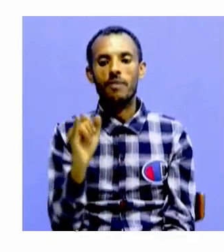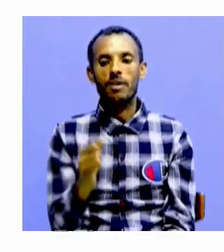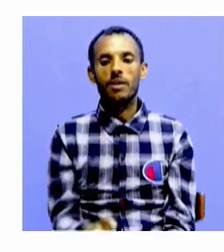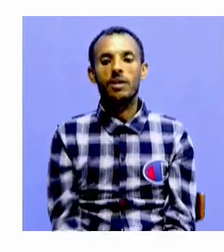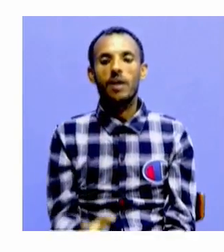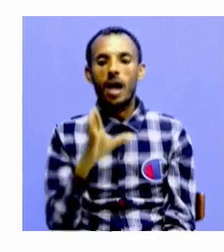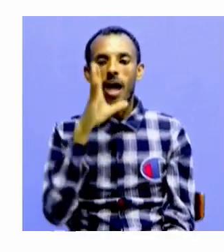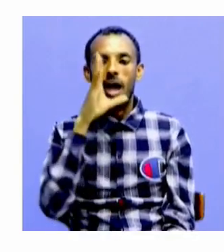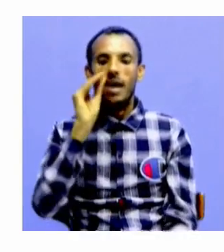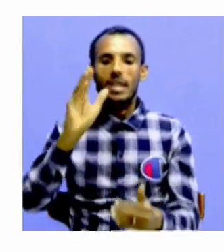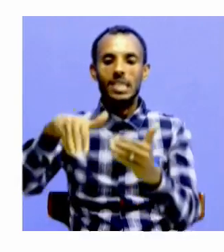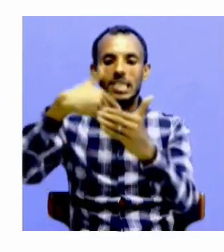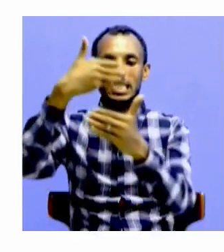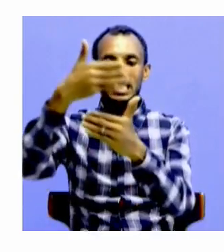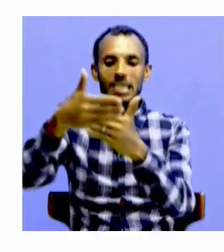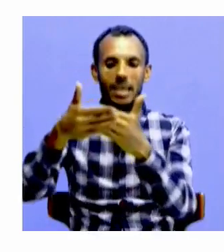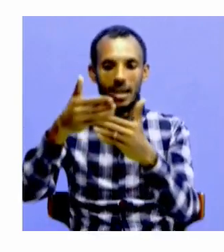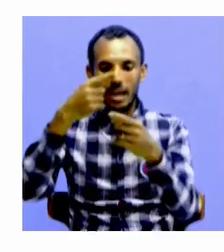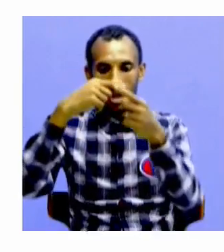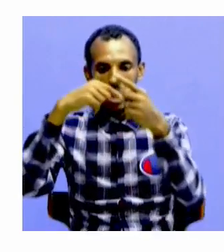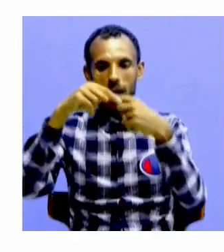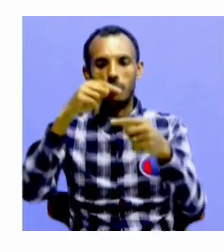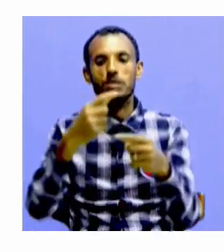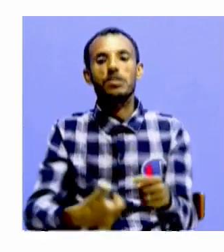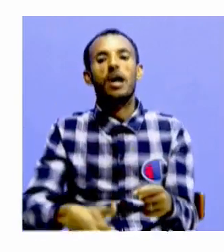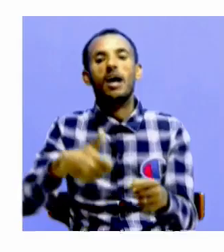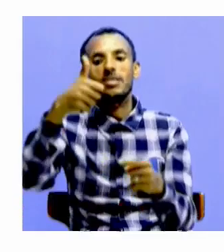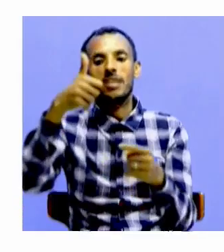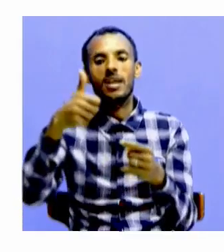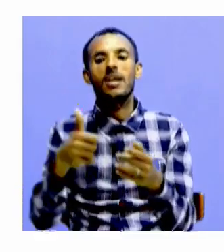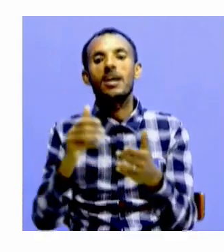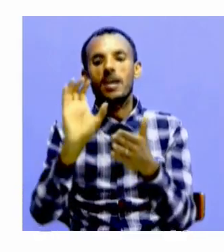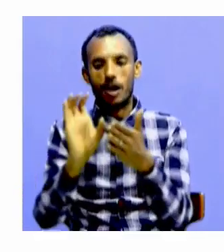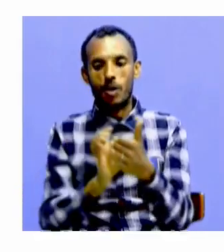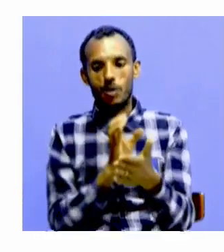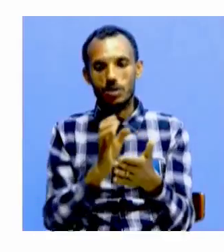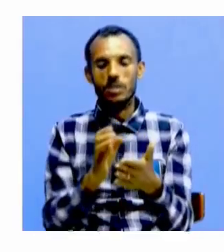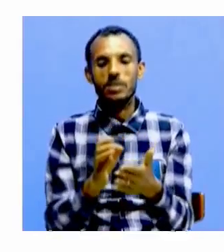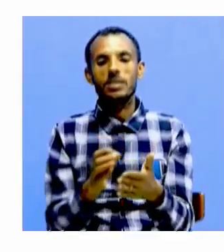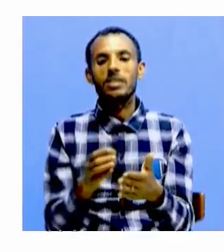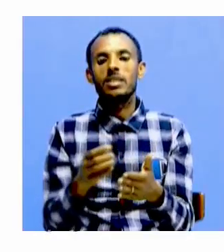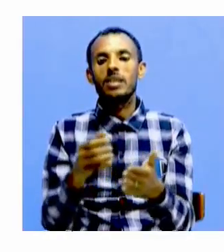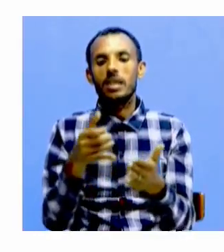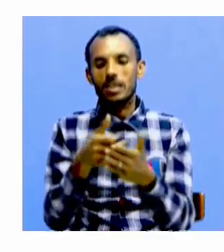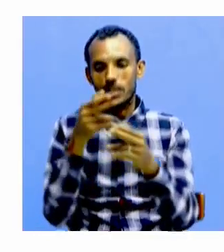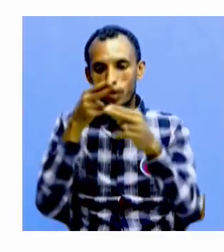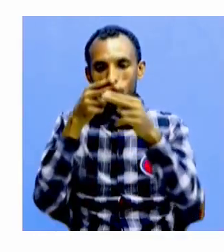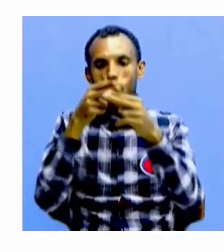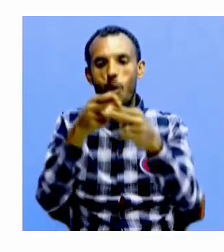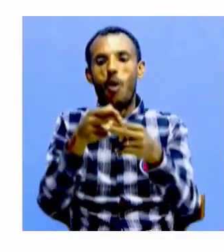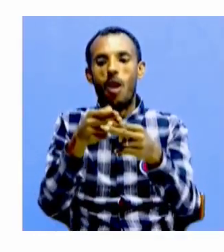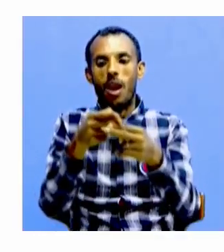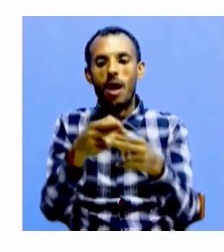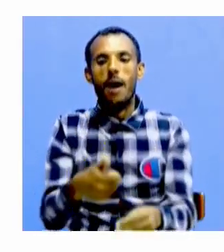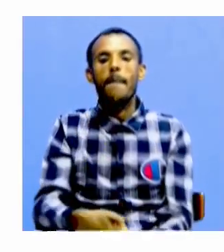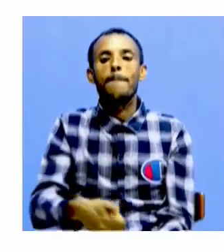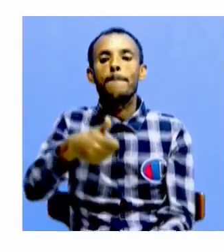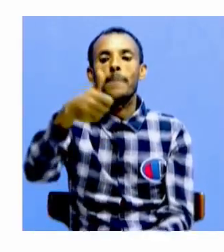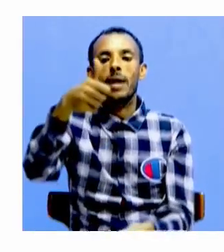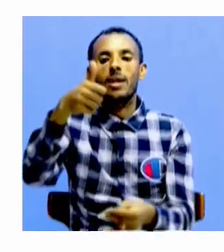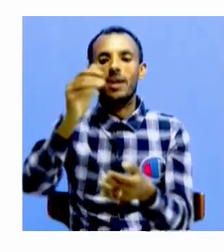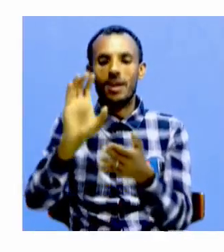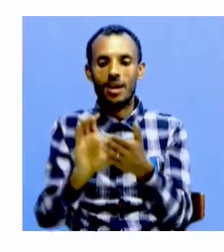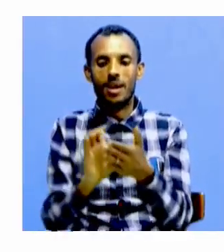And then there comes the other clause, which stands by itself. It is called what? The main clause.